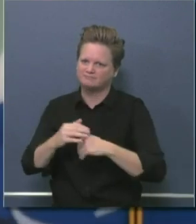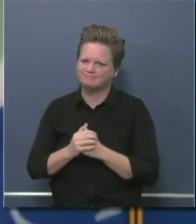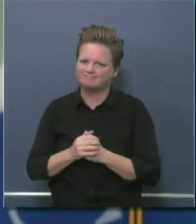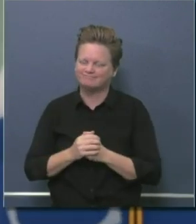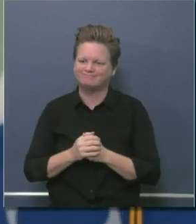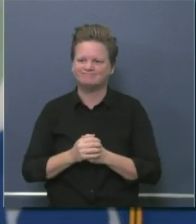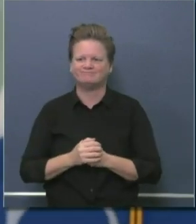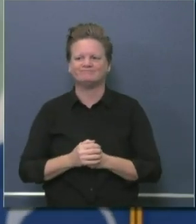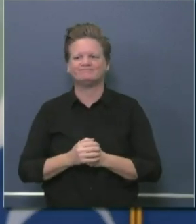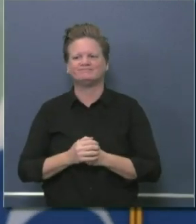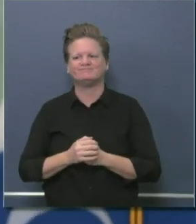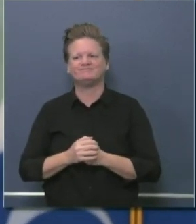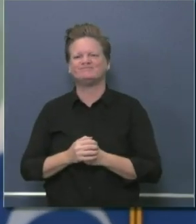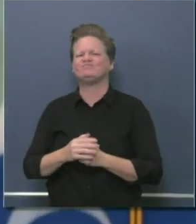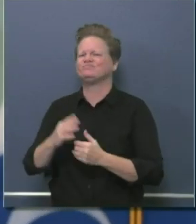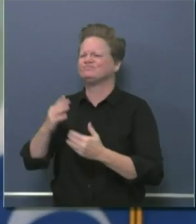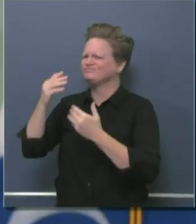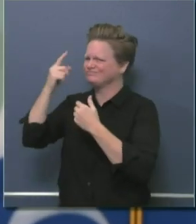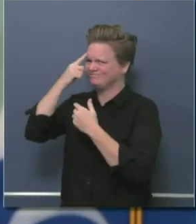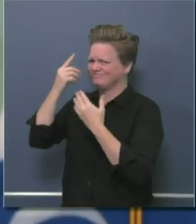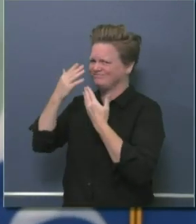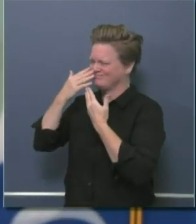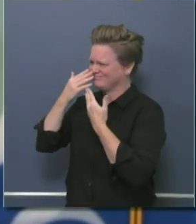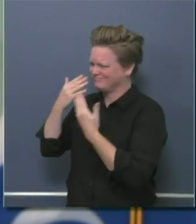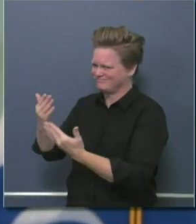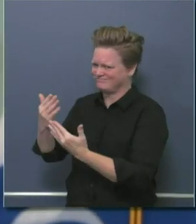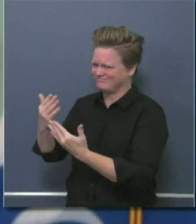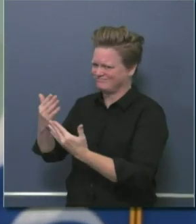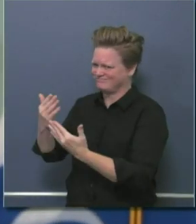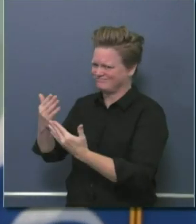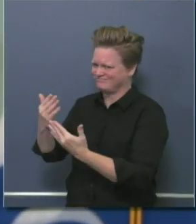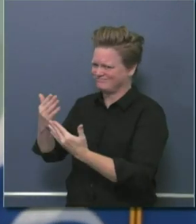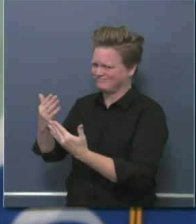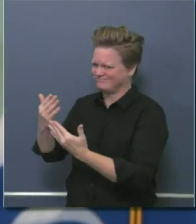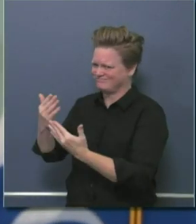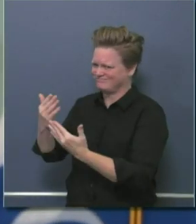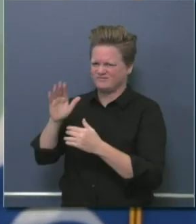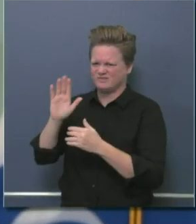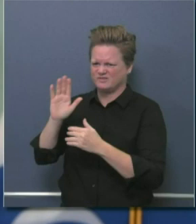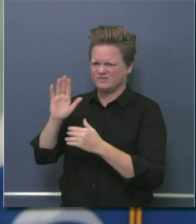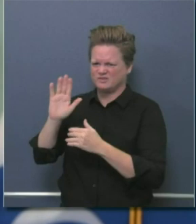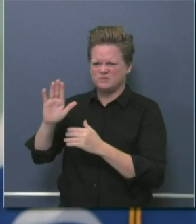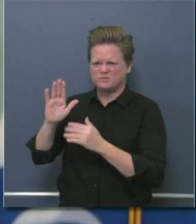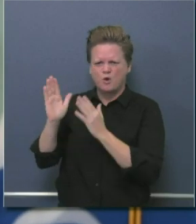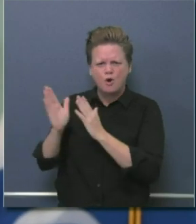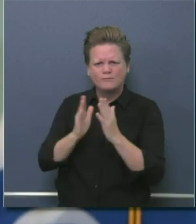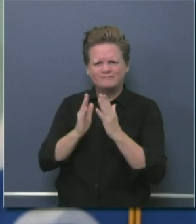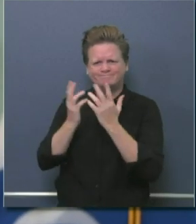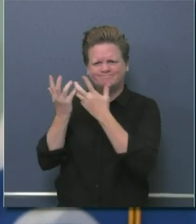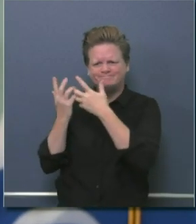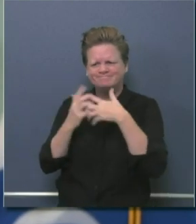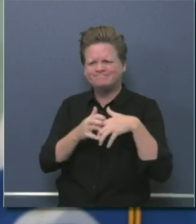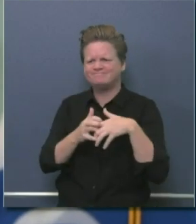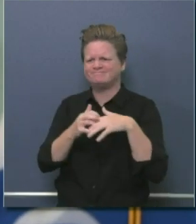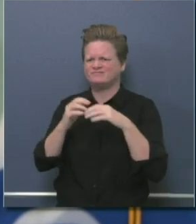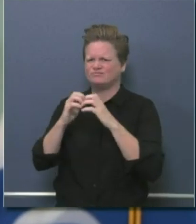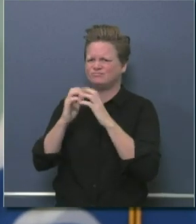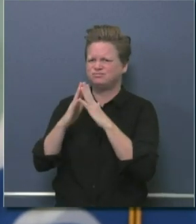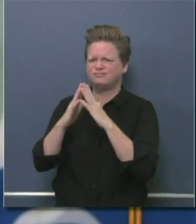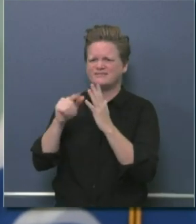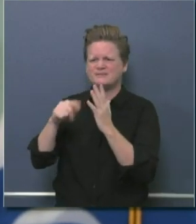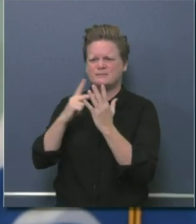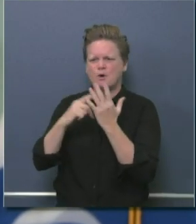Thank you, Victoria, and thank you to your team for organizing this program and getting that executive order to my